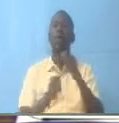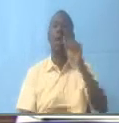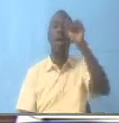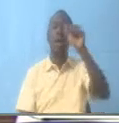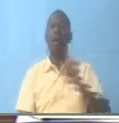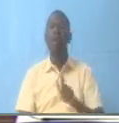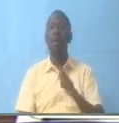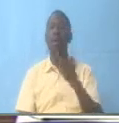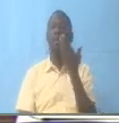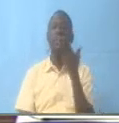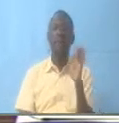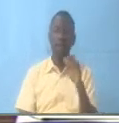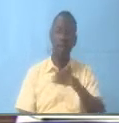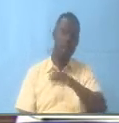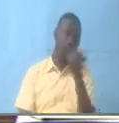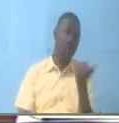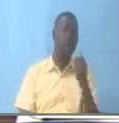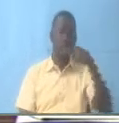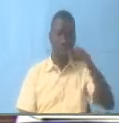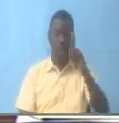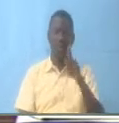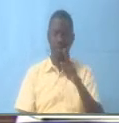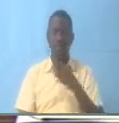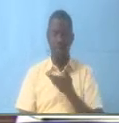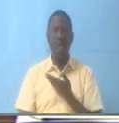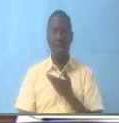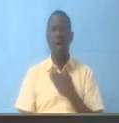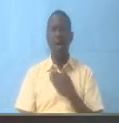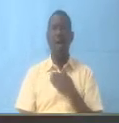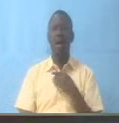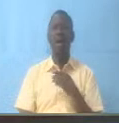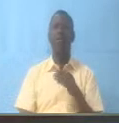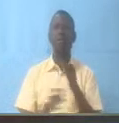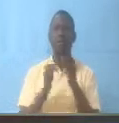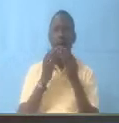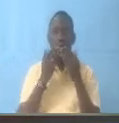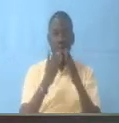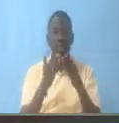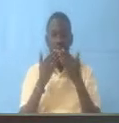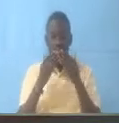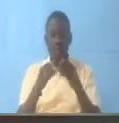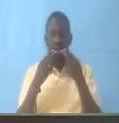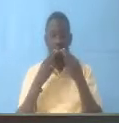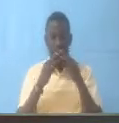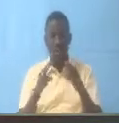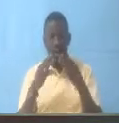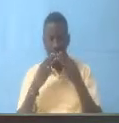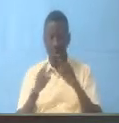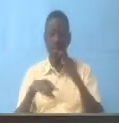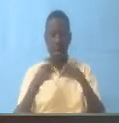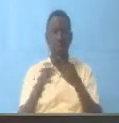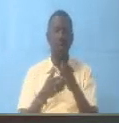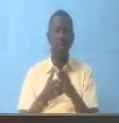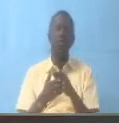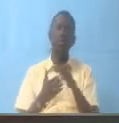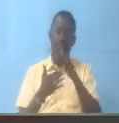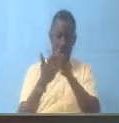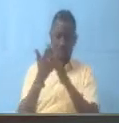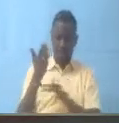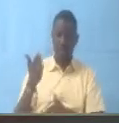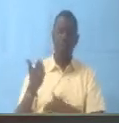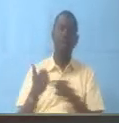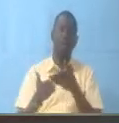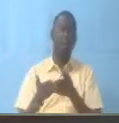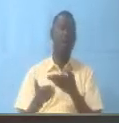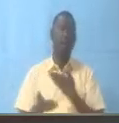11. am na ay jataay yoo xam ne am nañ ko fi nag lu aju ci xew-xew boobu nga xam ne moo amoon weeri